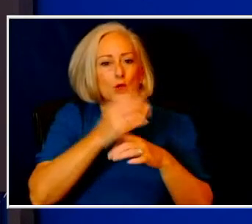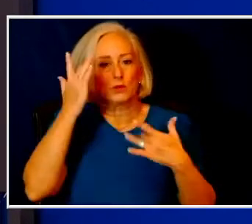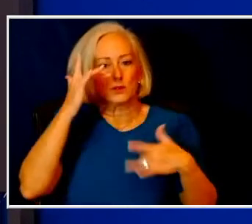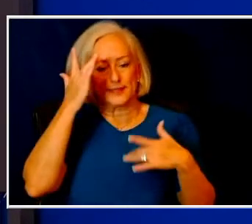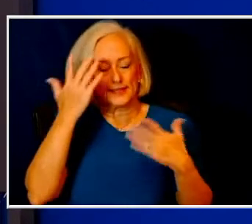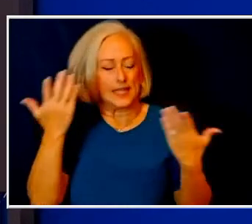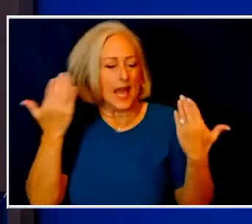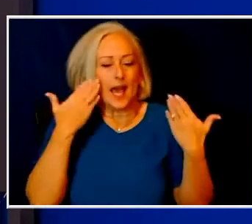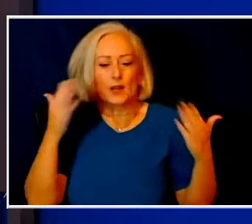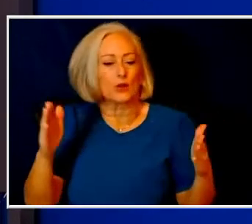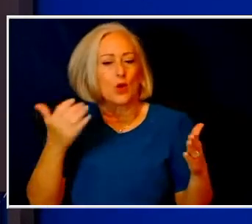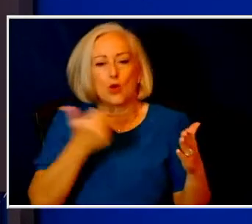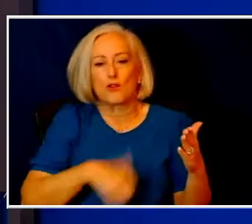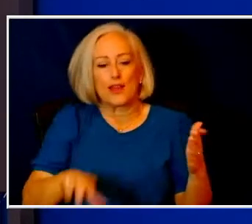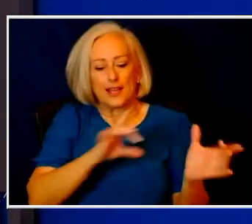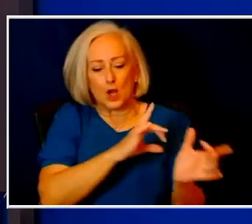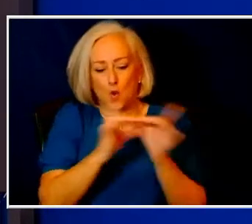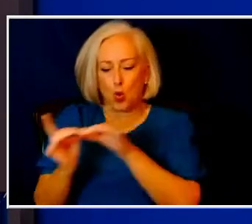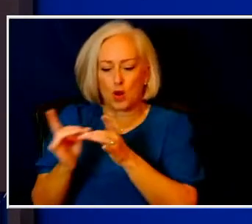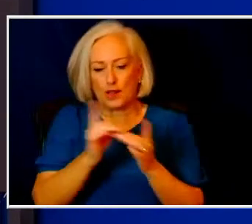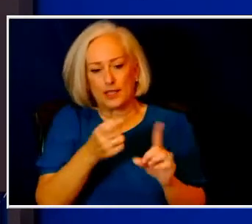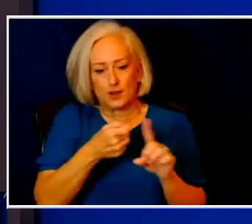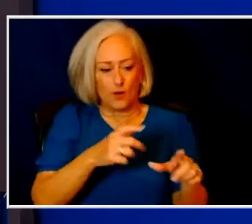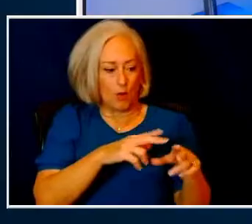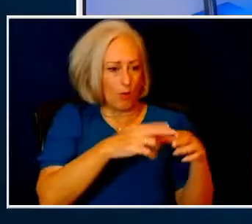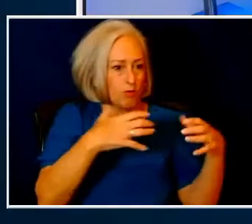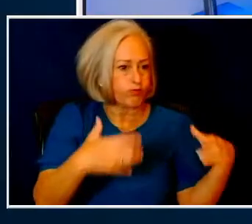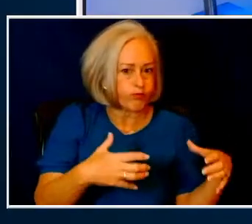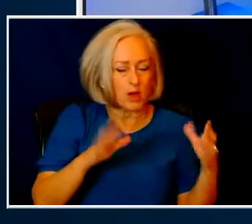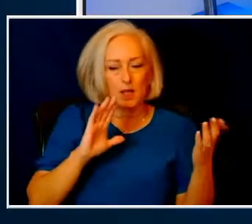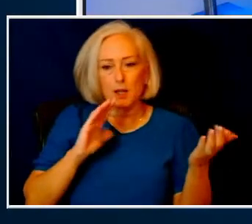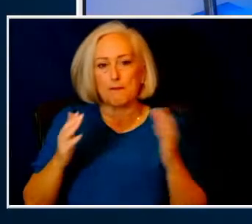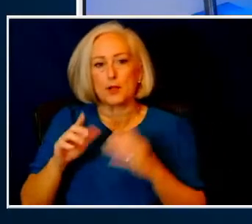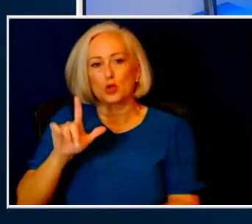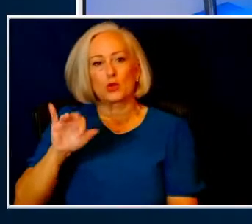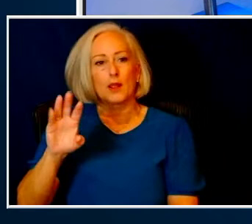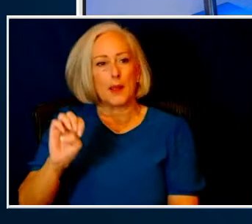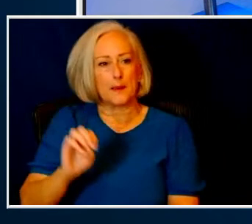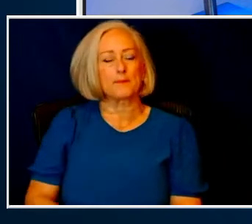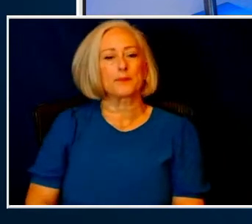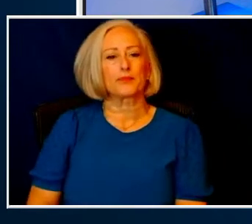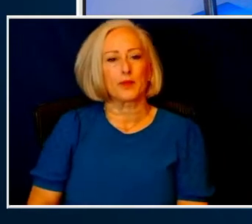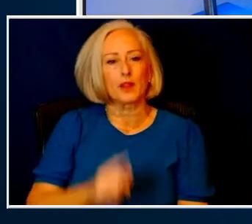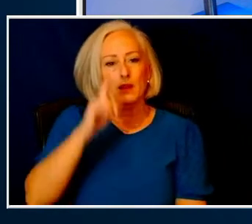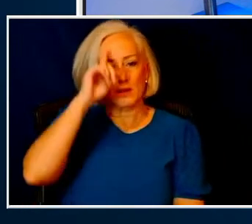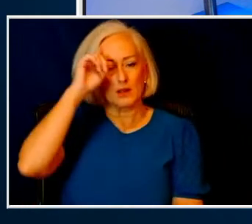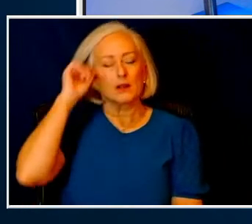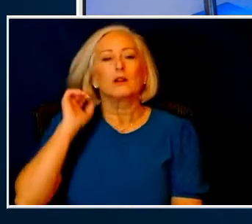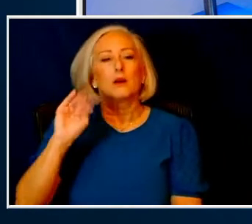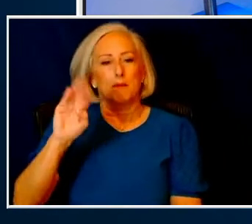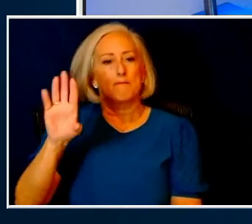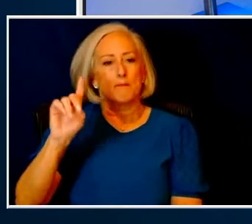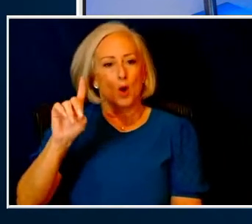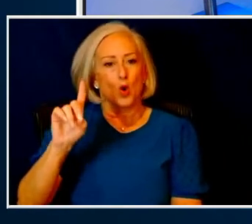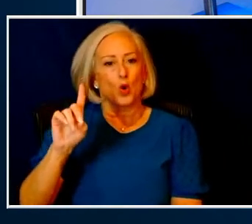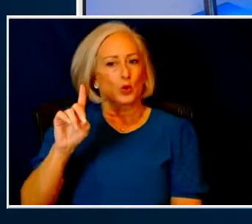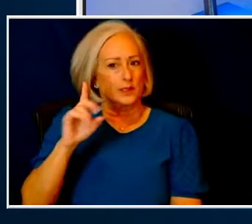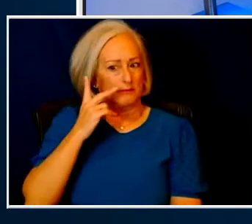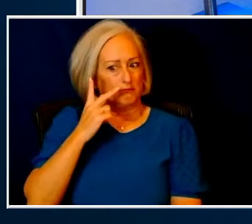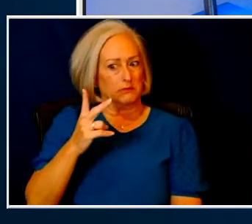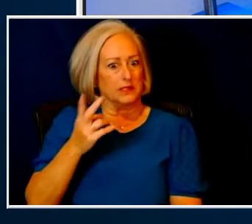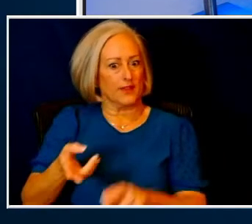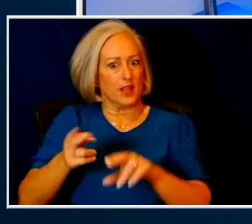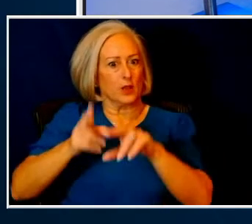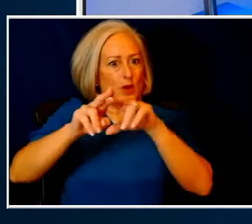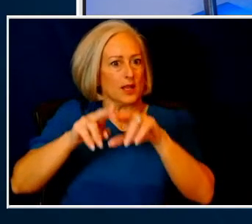any correlation with obesity or anything like that. And mold, I think, is on the rise in the country, but experts, I'm not hearing anything about mold and